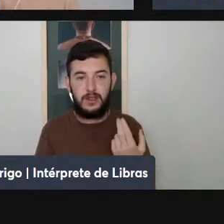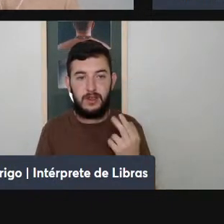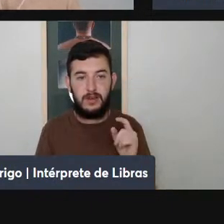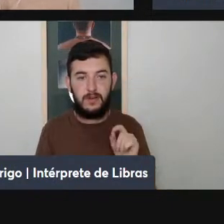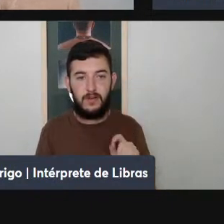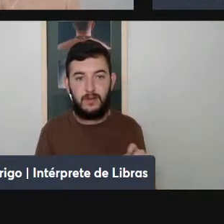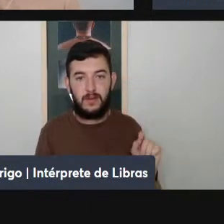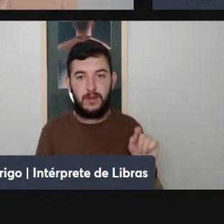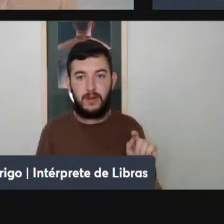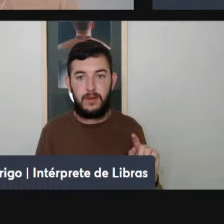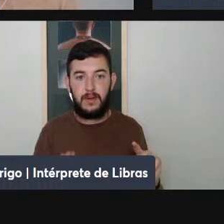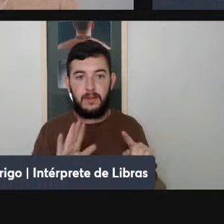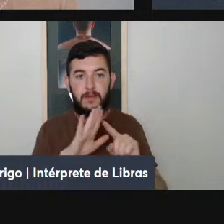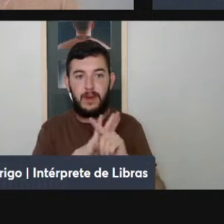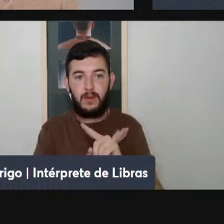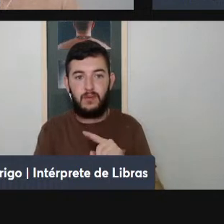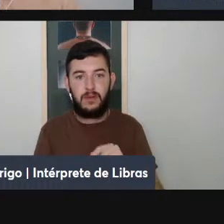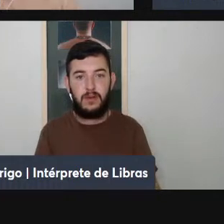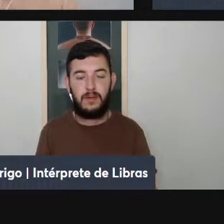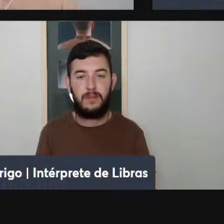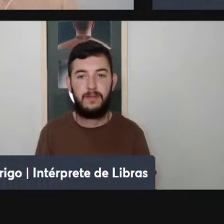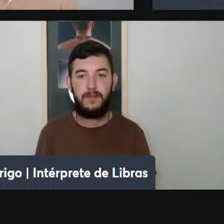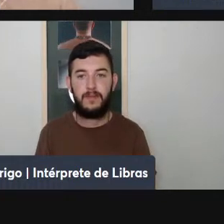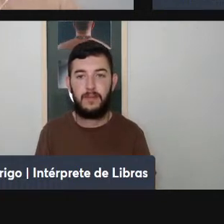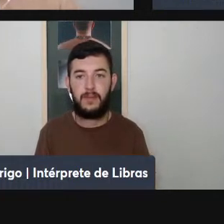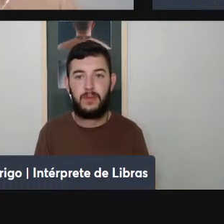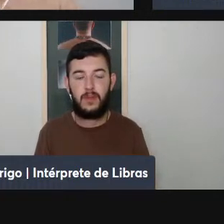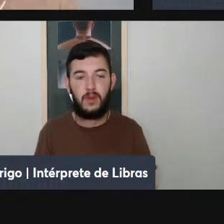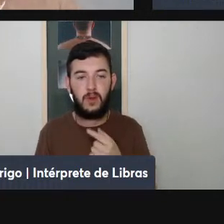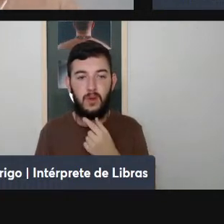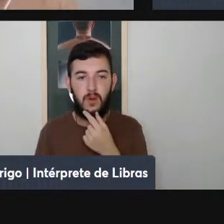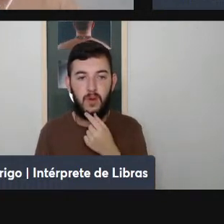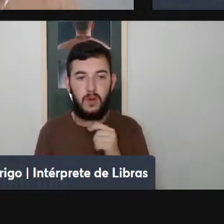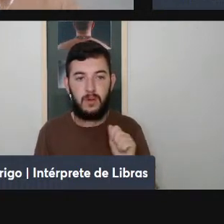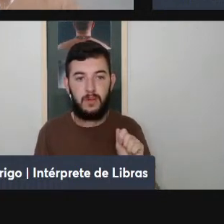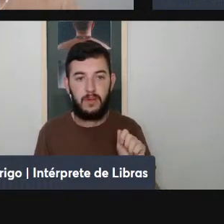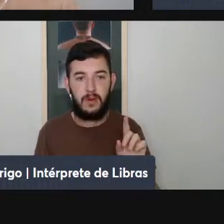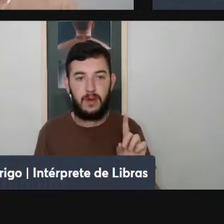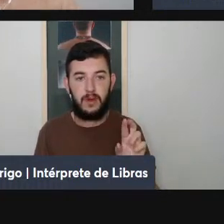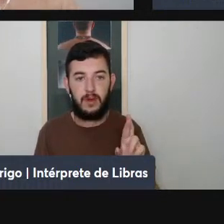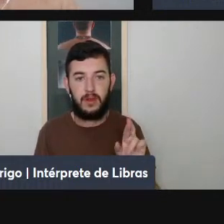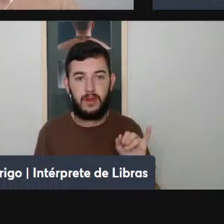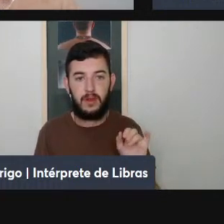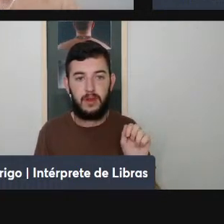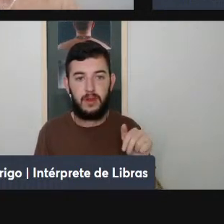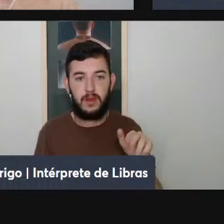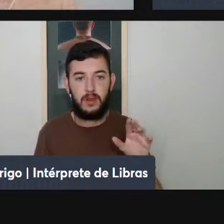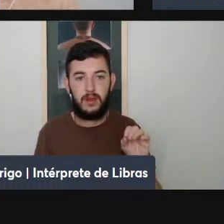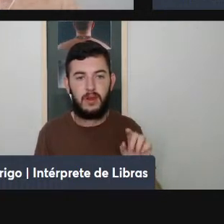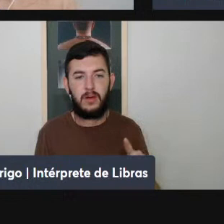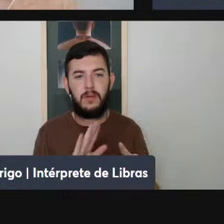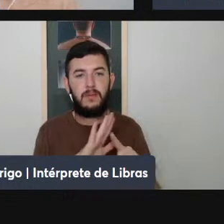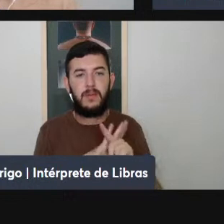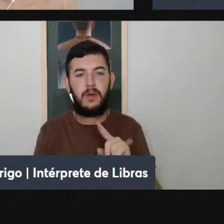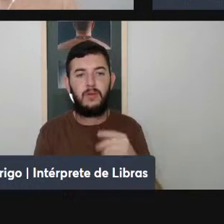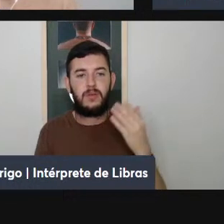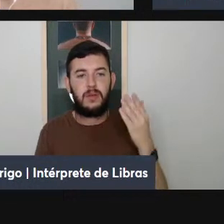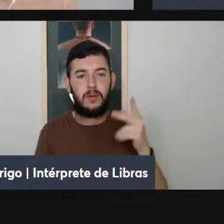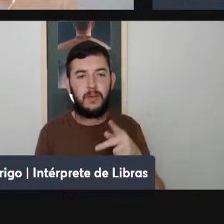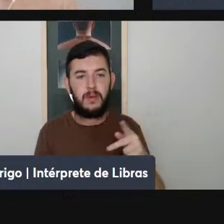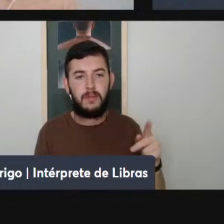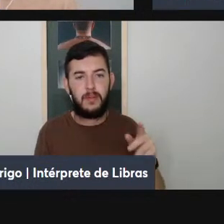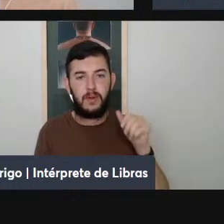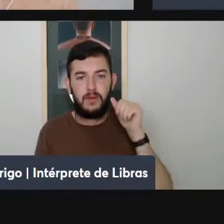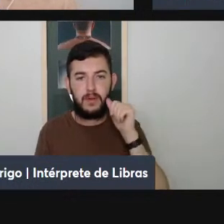uma pergunta do Adriano Sekvensky. Ele gostaria de perguntar para a professora